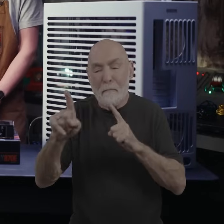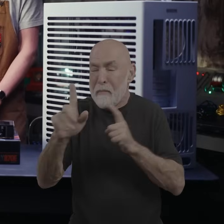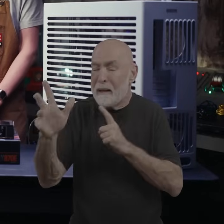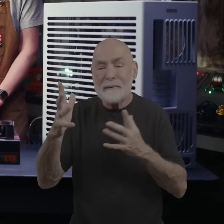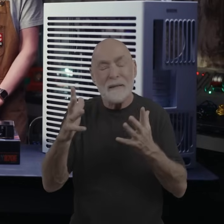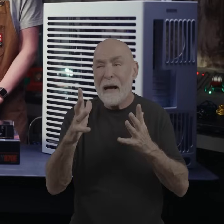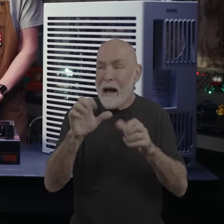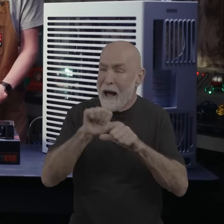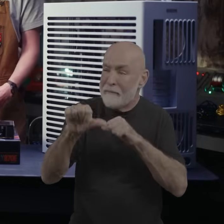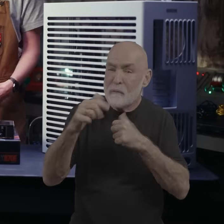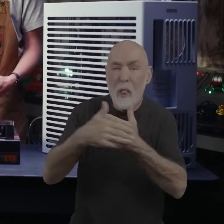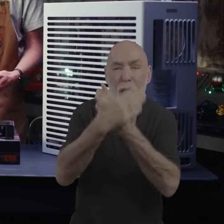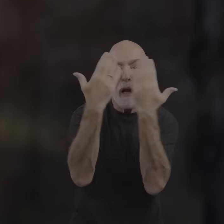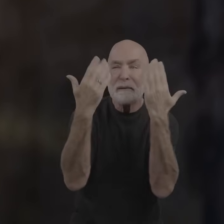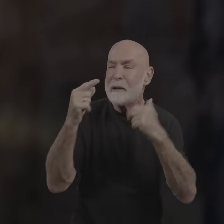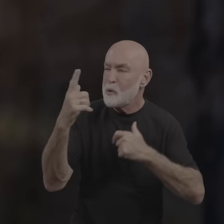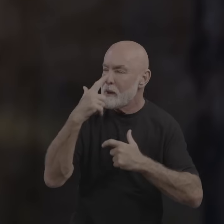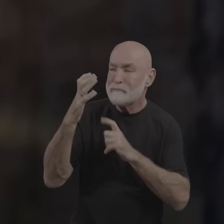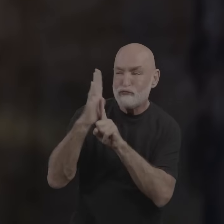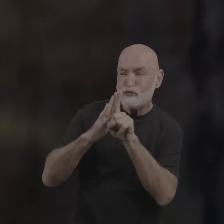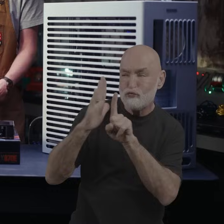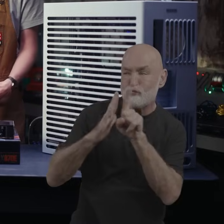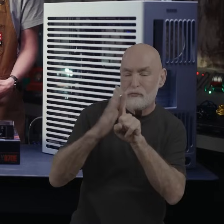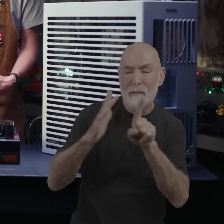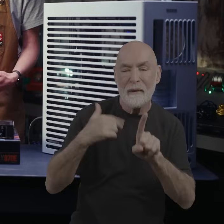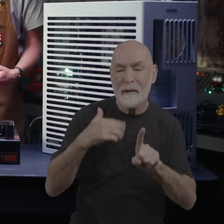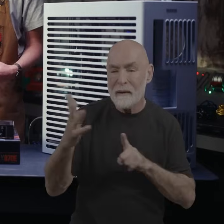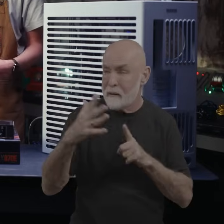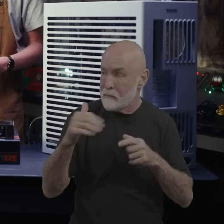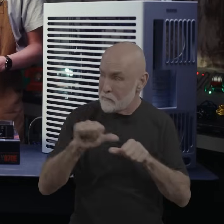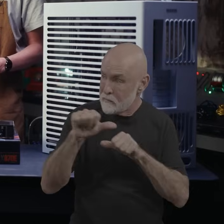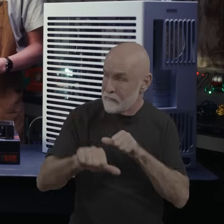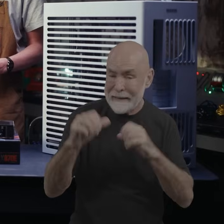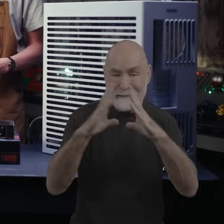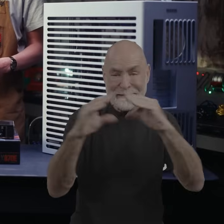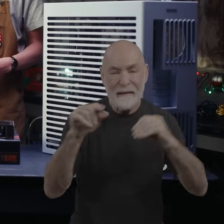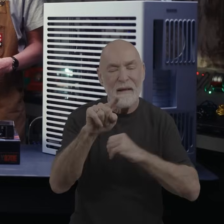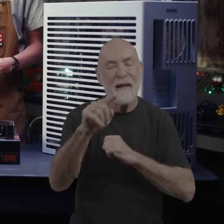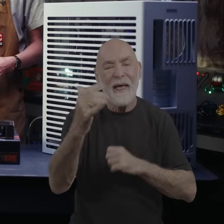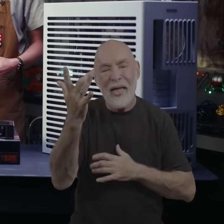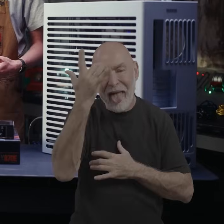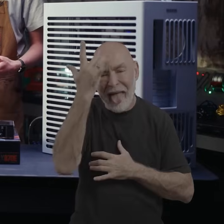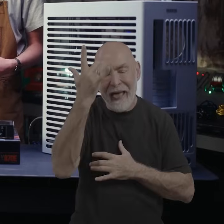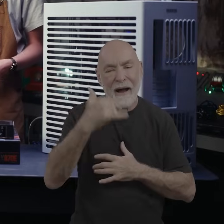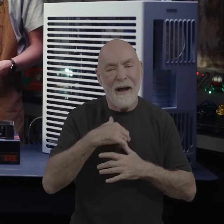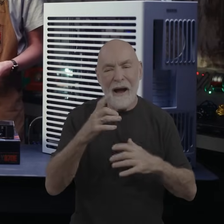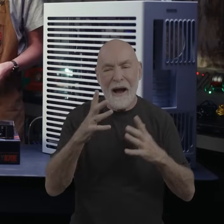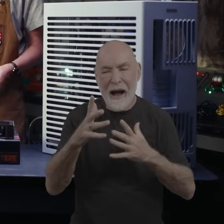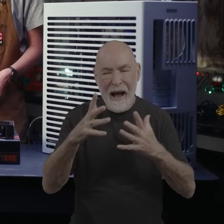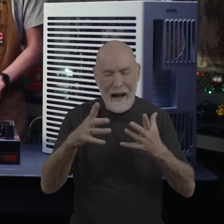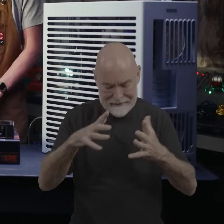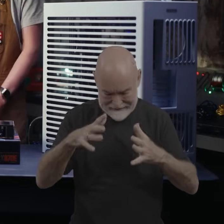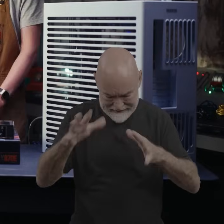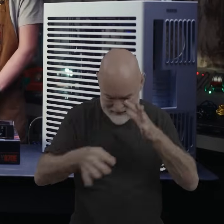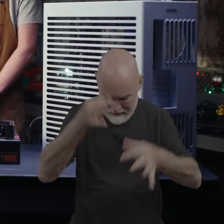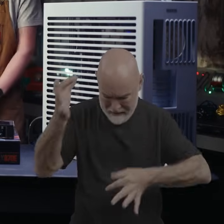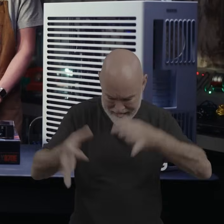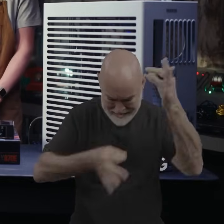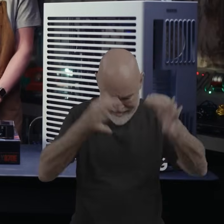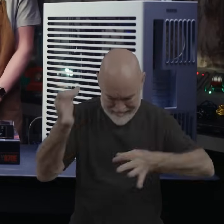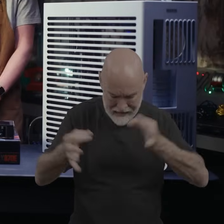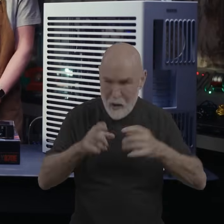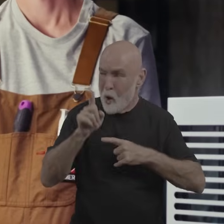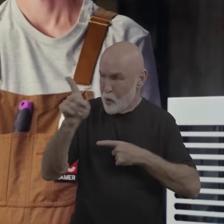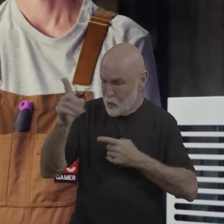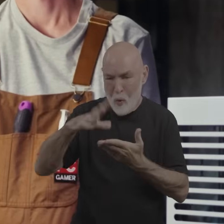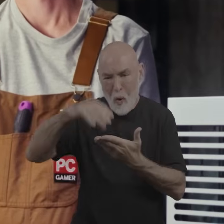great for a scratchy throat after a long day on set. Okay. Want to rehearse the next scene? It's that silly one where I'm trying to detangle a bunch of headphone cables and